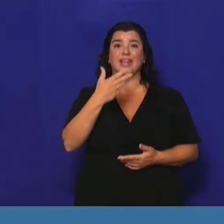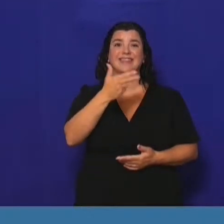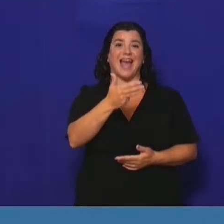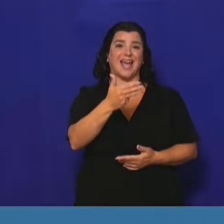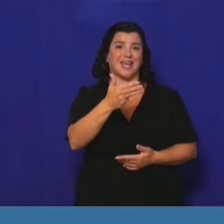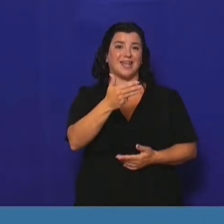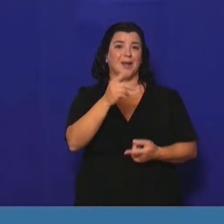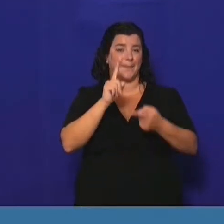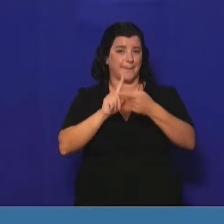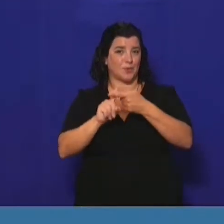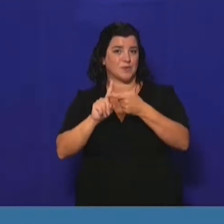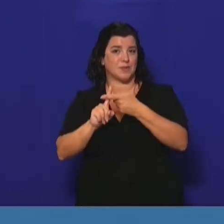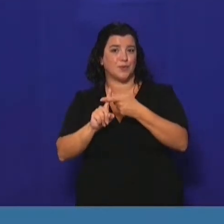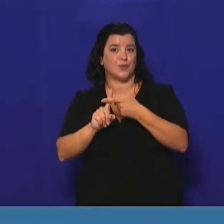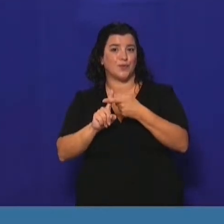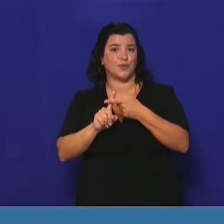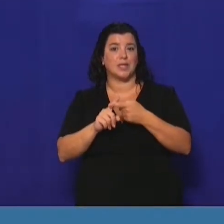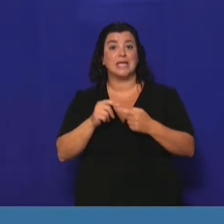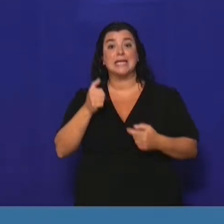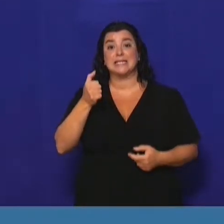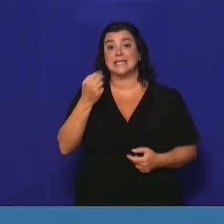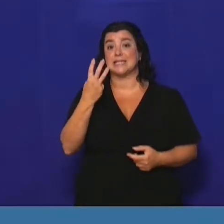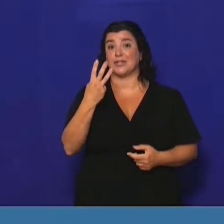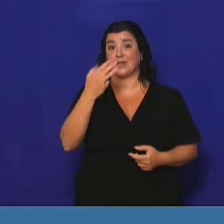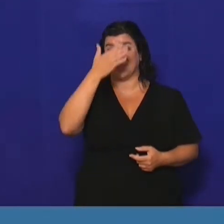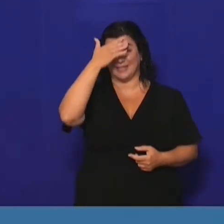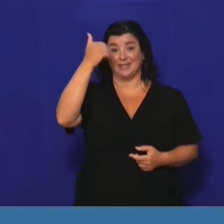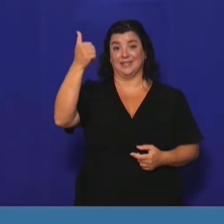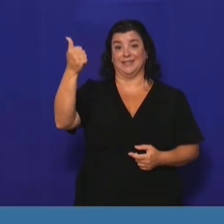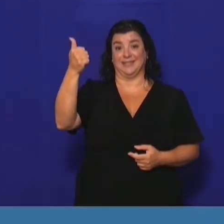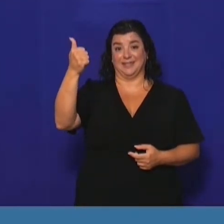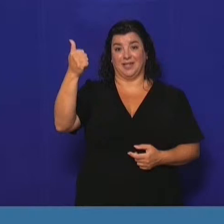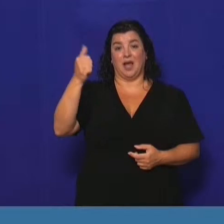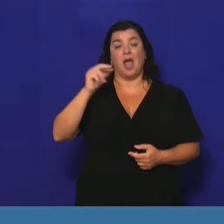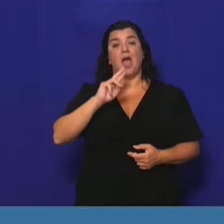3,139. We had 63 recoveries with a total of